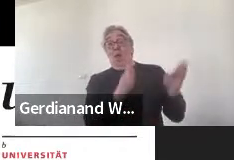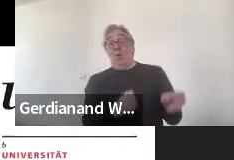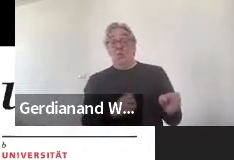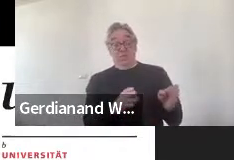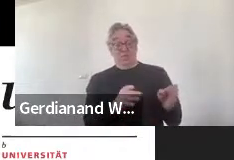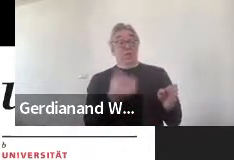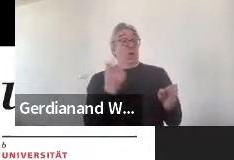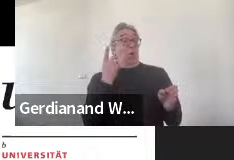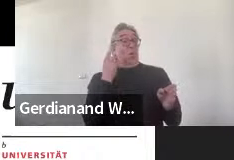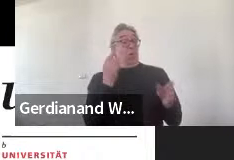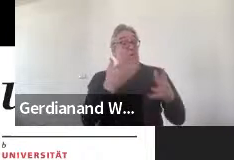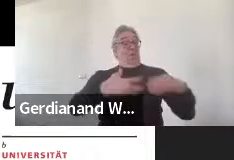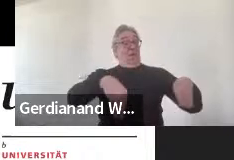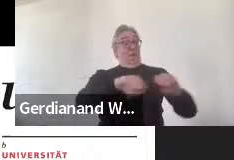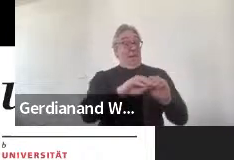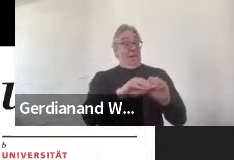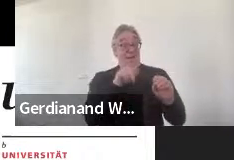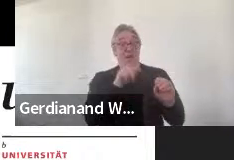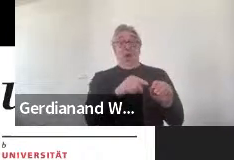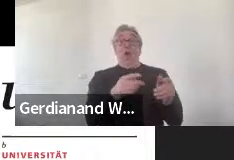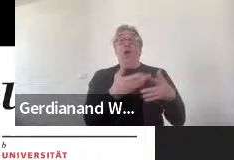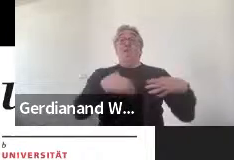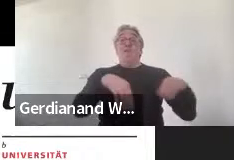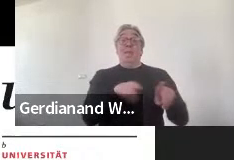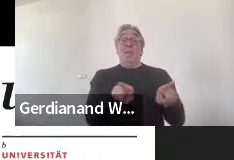the women with disability lives.